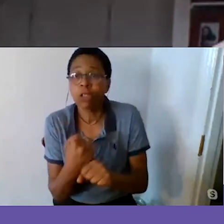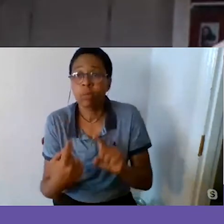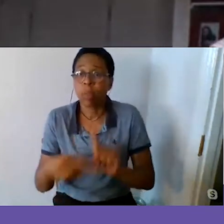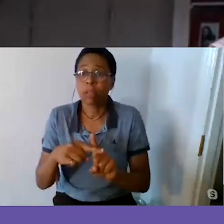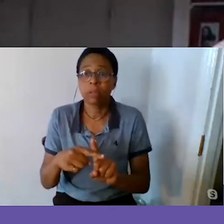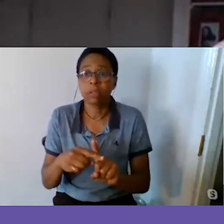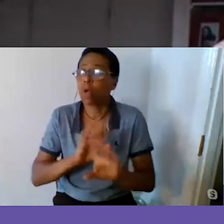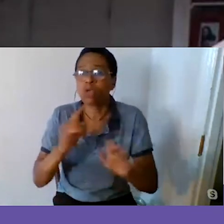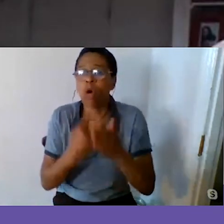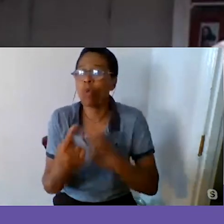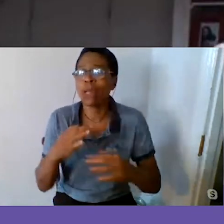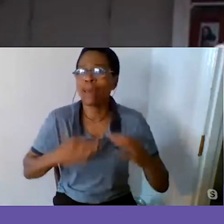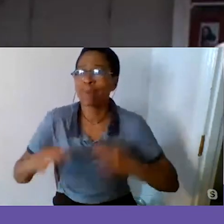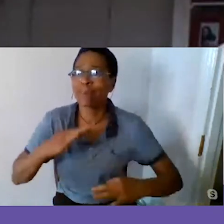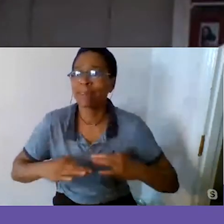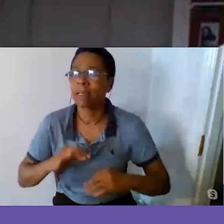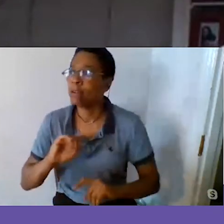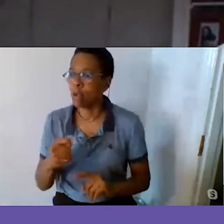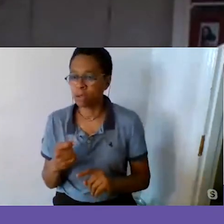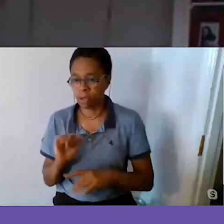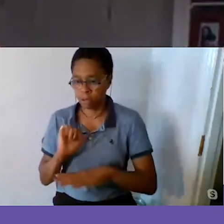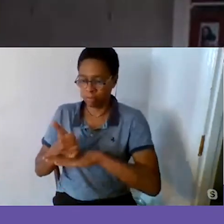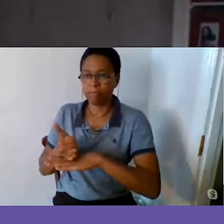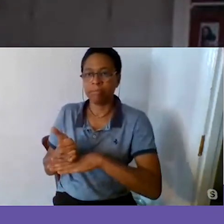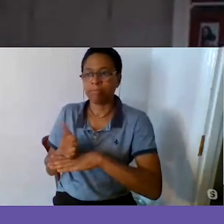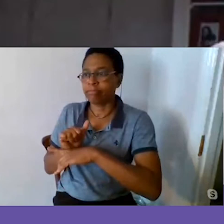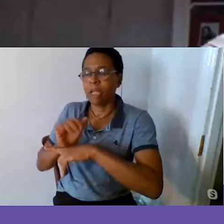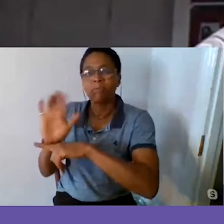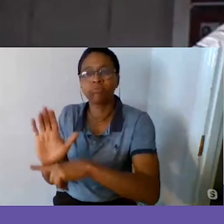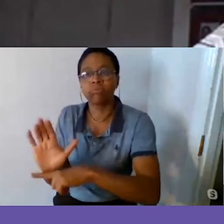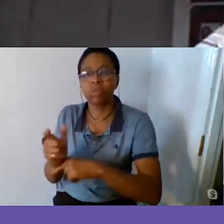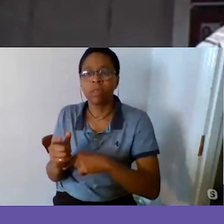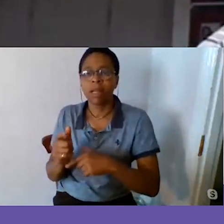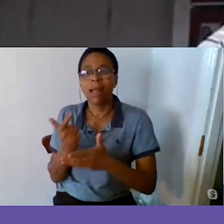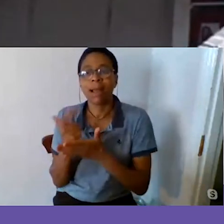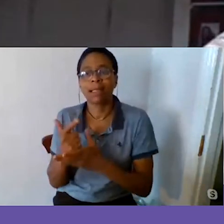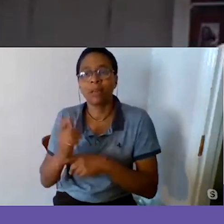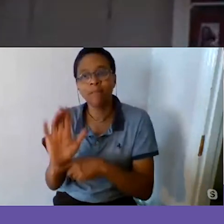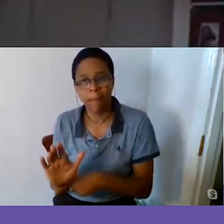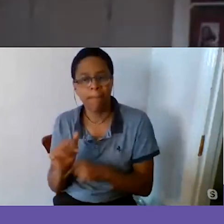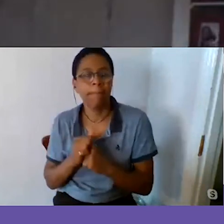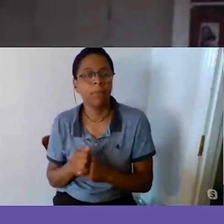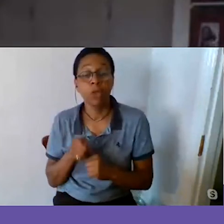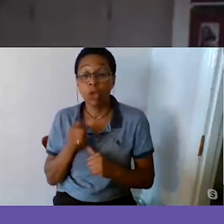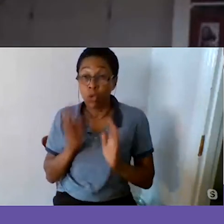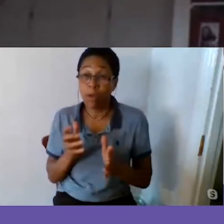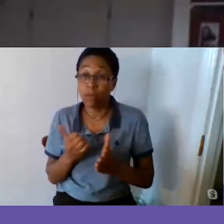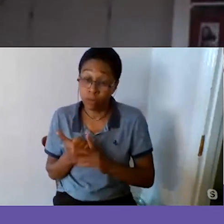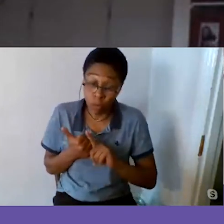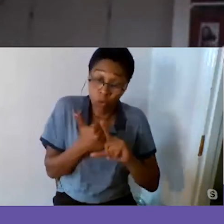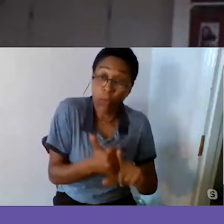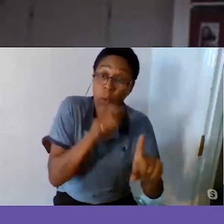it's no good just showing lesbian film. You have to like support that